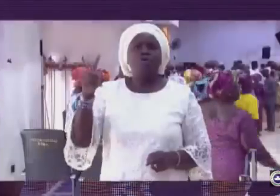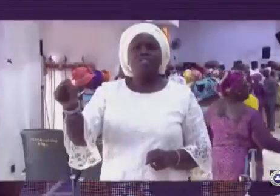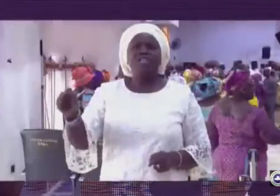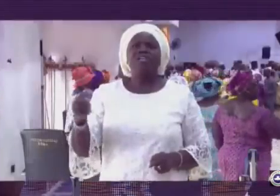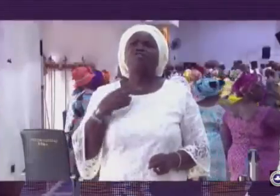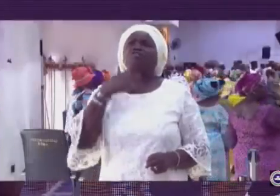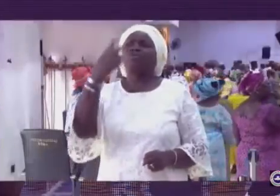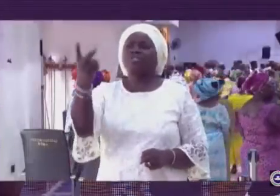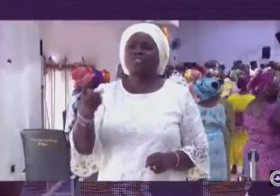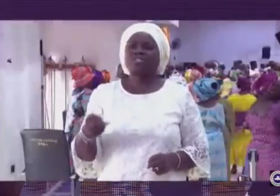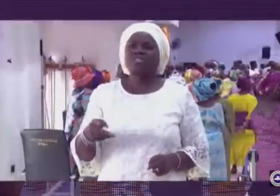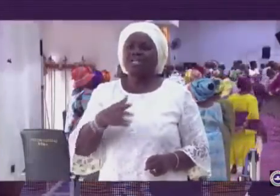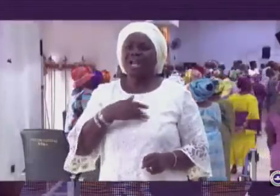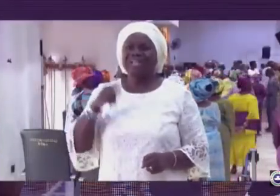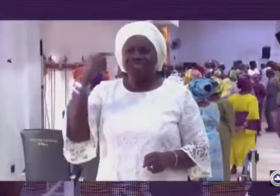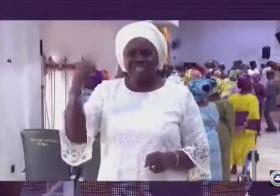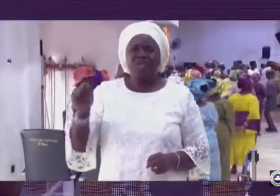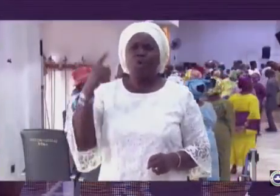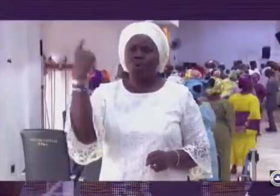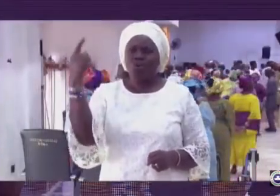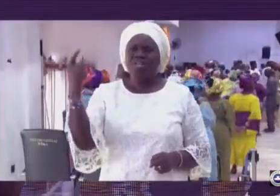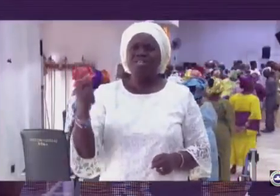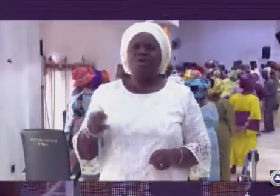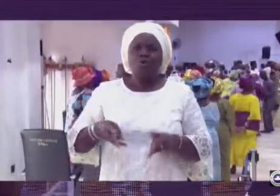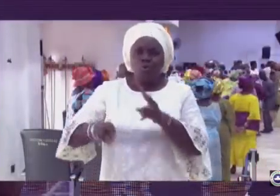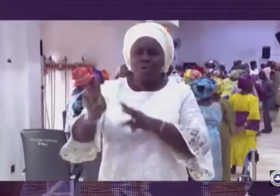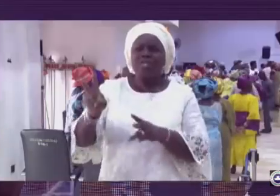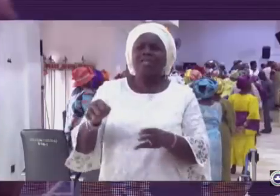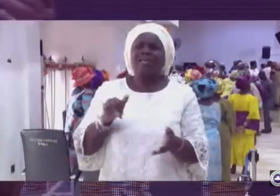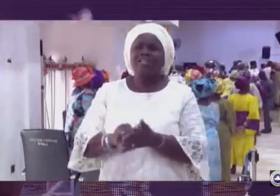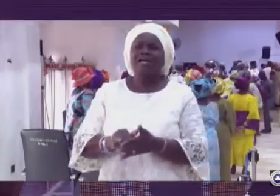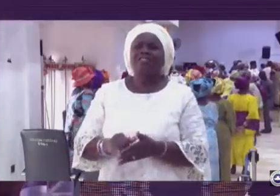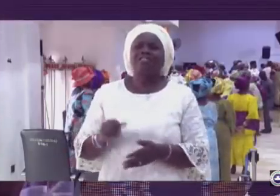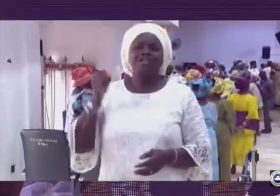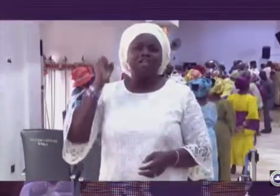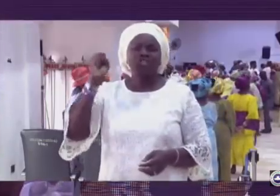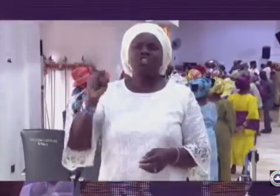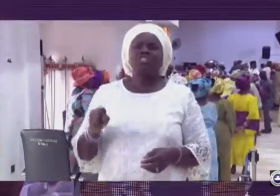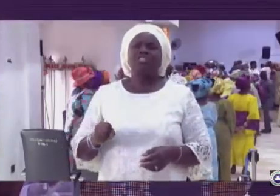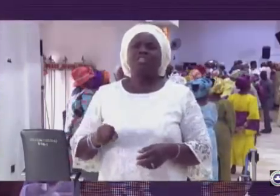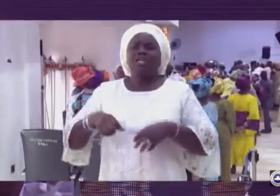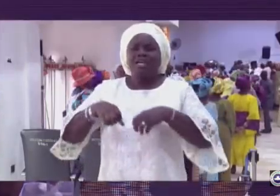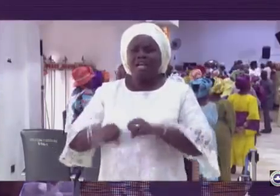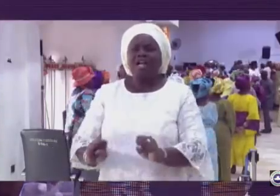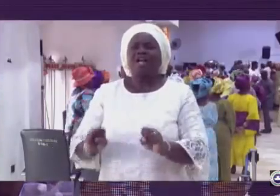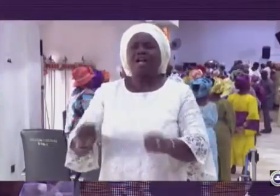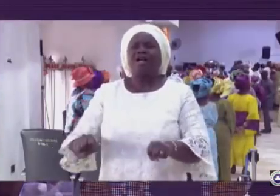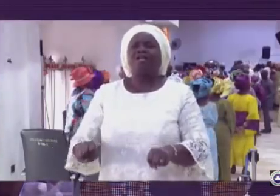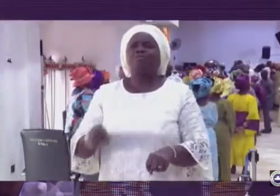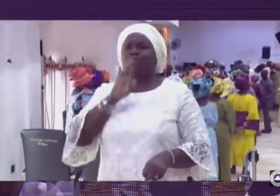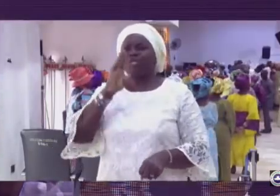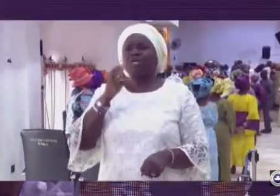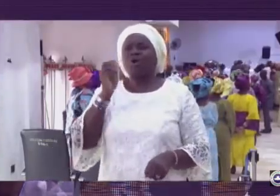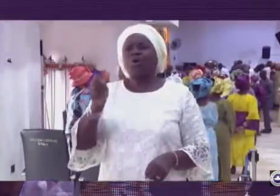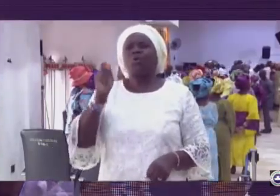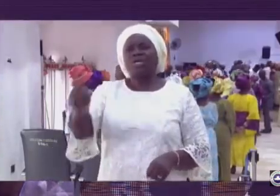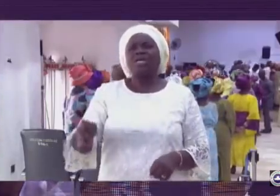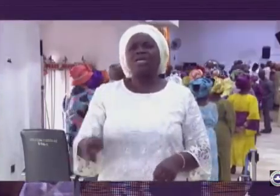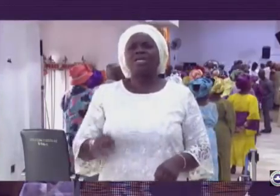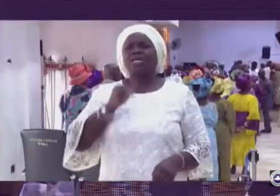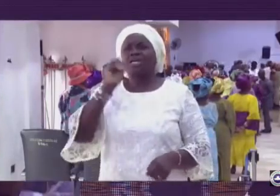box. And that's what you used to speak. So they performed the operation at